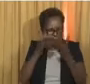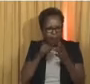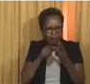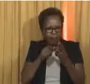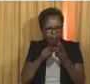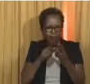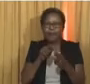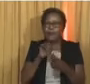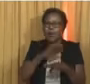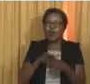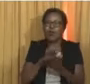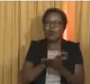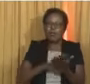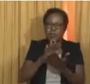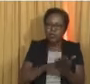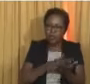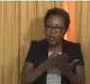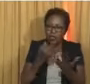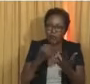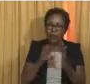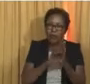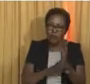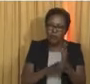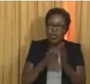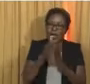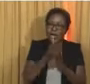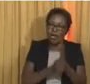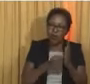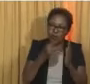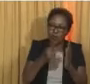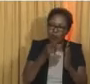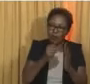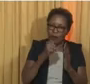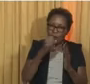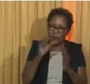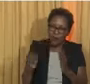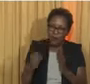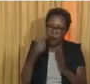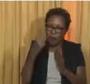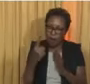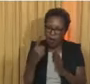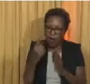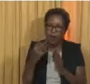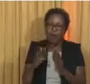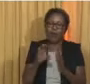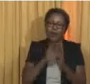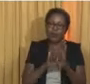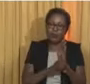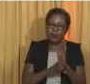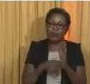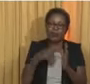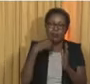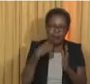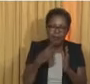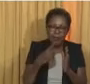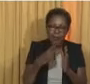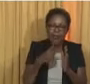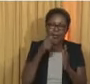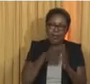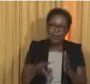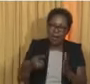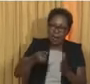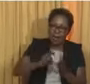the Constitution. Article 255(1) of the Constitution stipulates that in addition to adopting